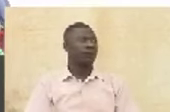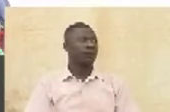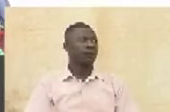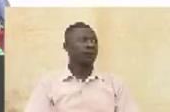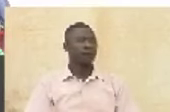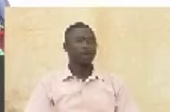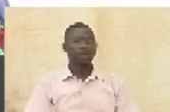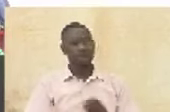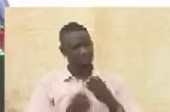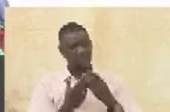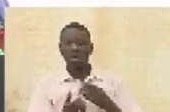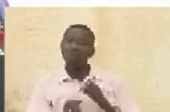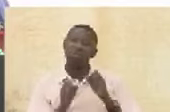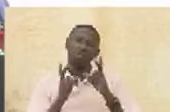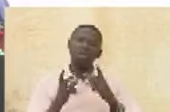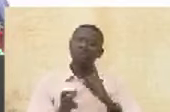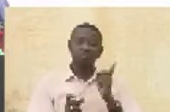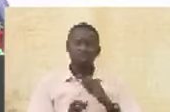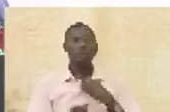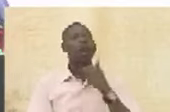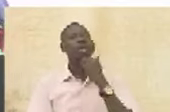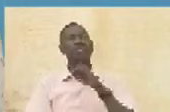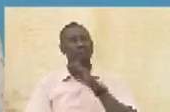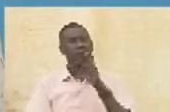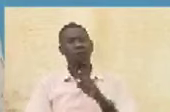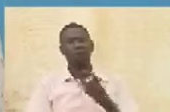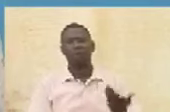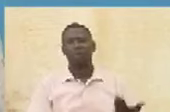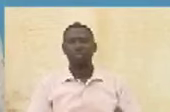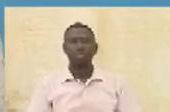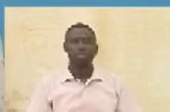yesterday." I said, "Okay, that's what I'm asking."